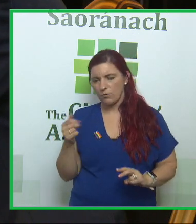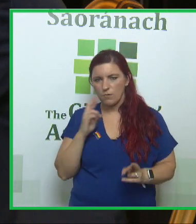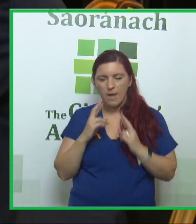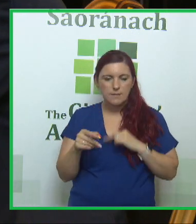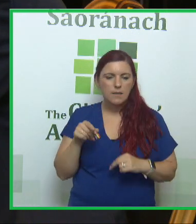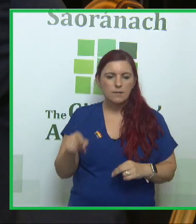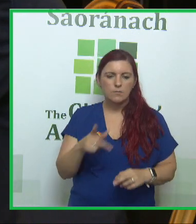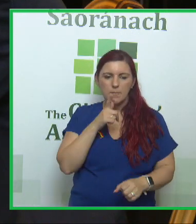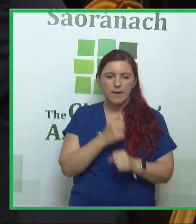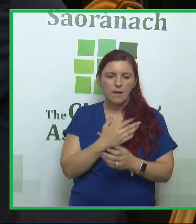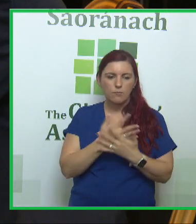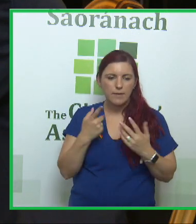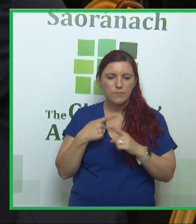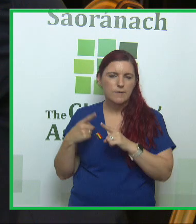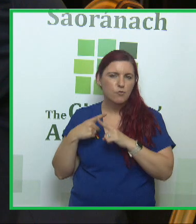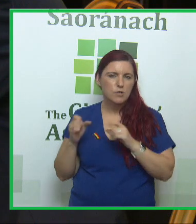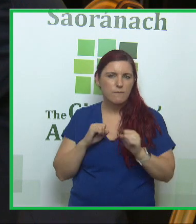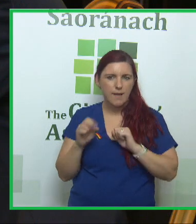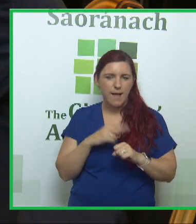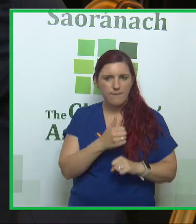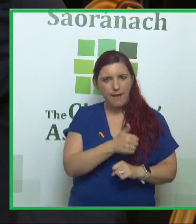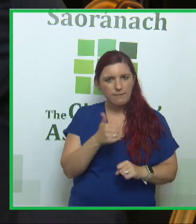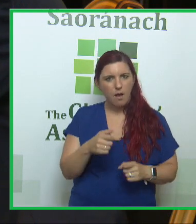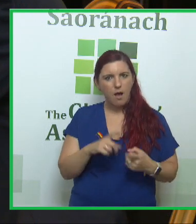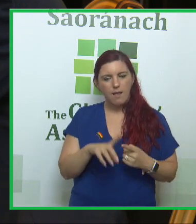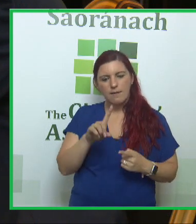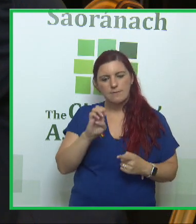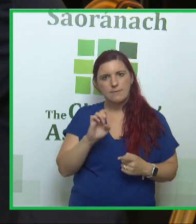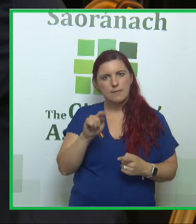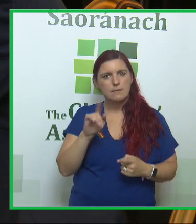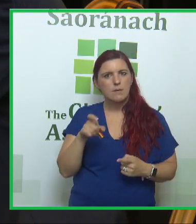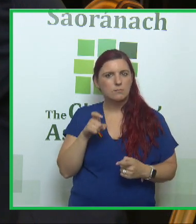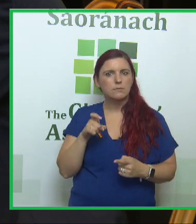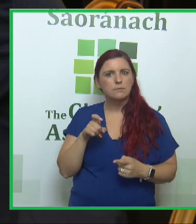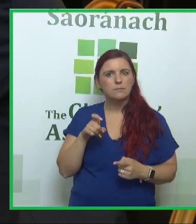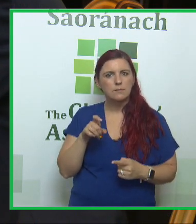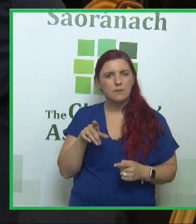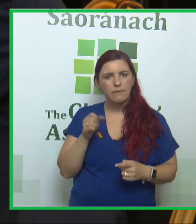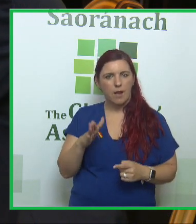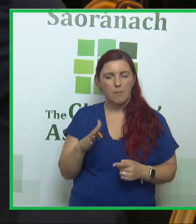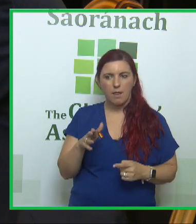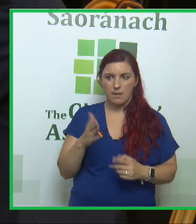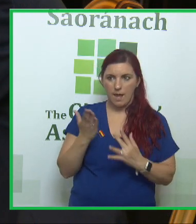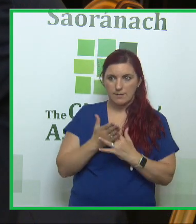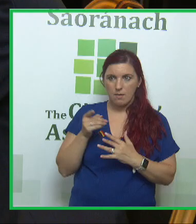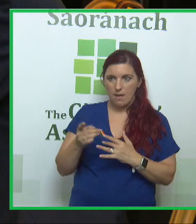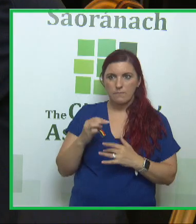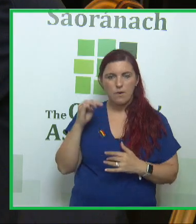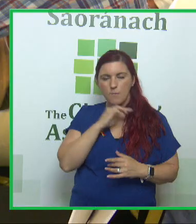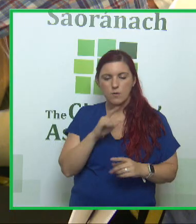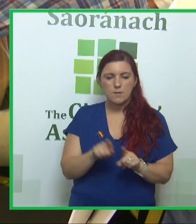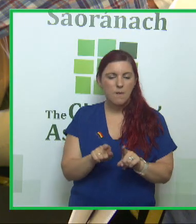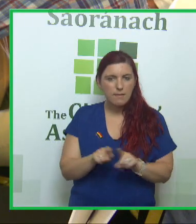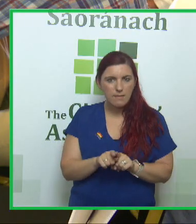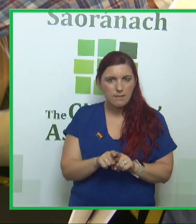benzodiazepine detox piece. So access to that will be obviously a reliance and misuse of alcohol and benzodiazepines.